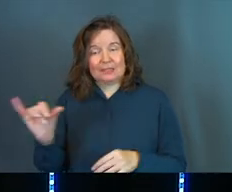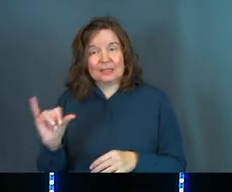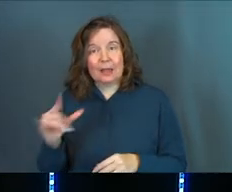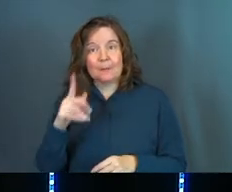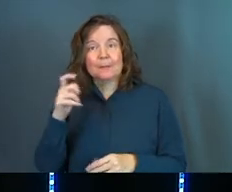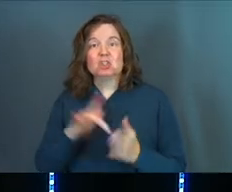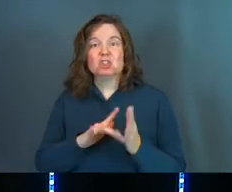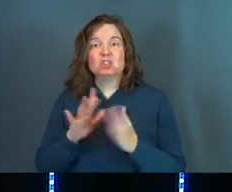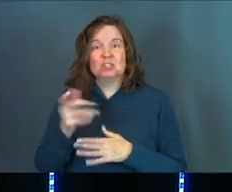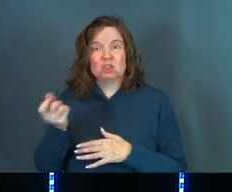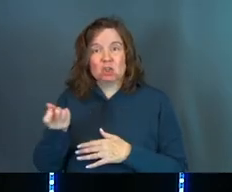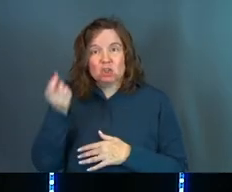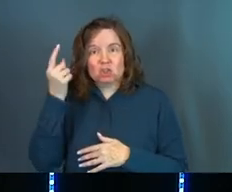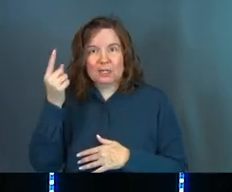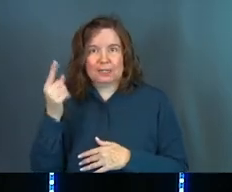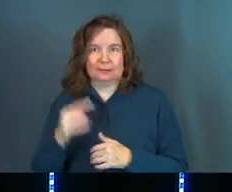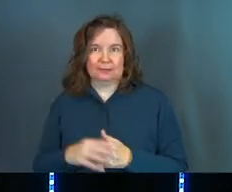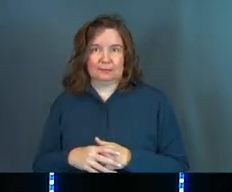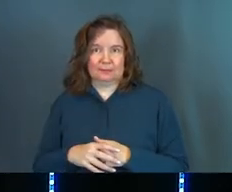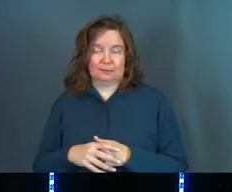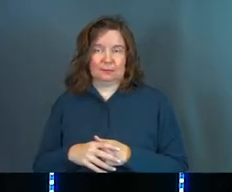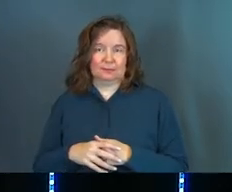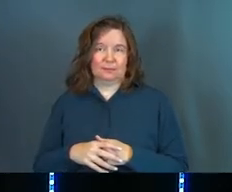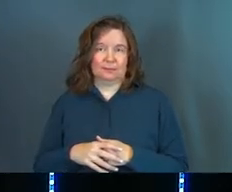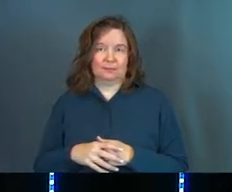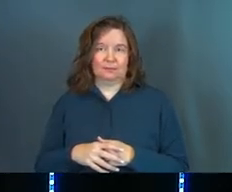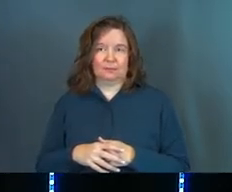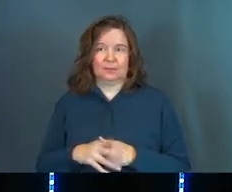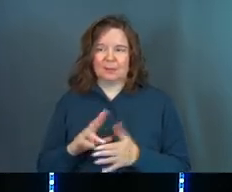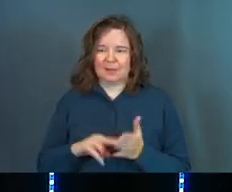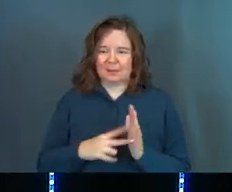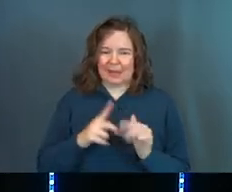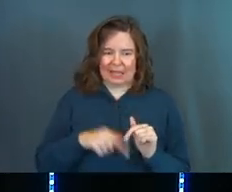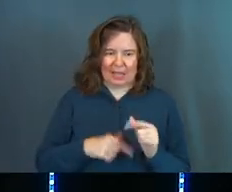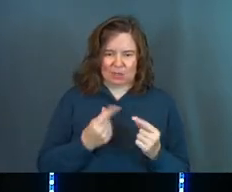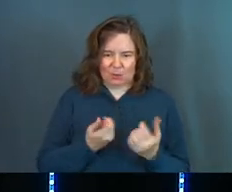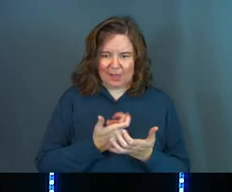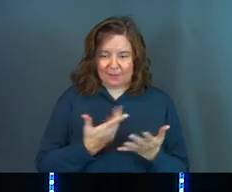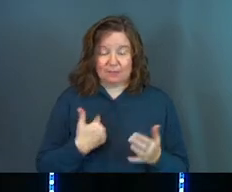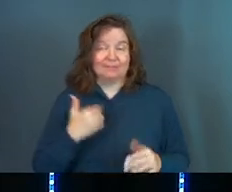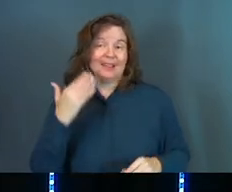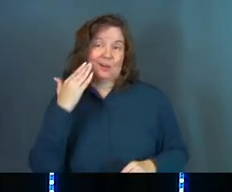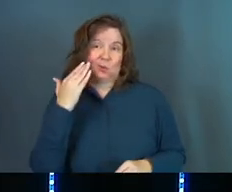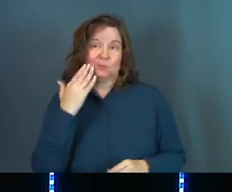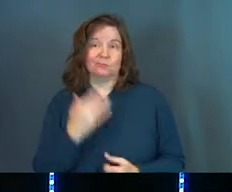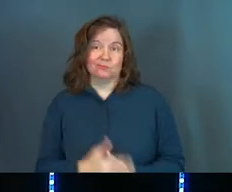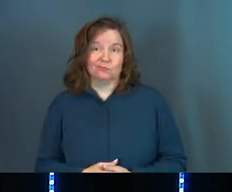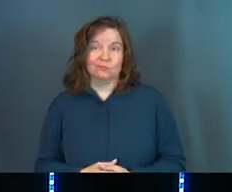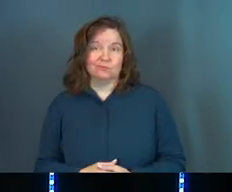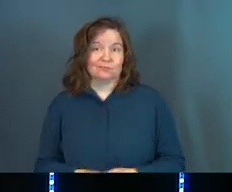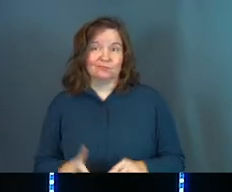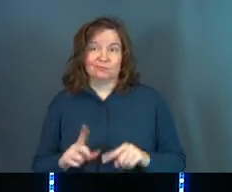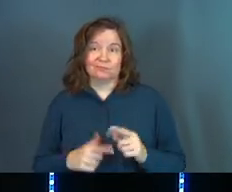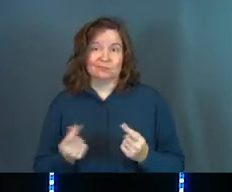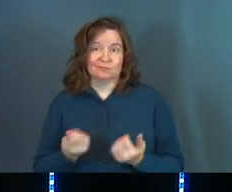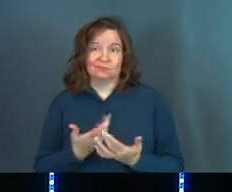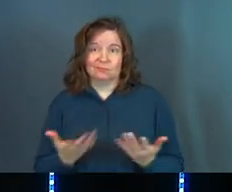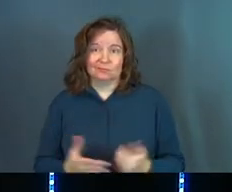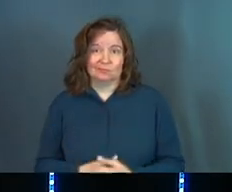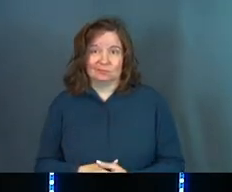like because Jesus understood it. You're like, but that means I can't do everything. I know.